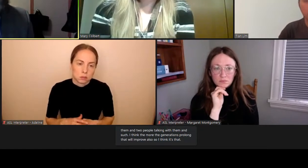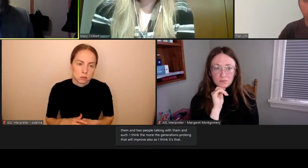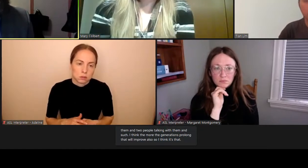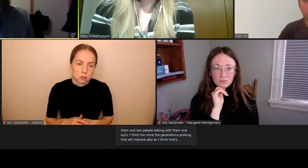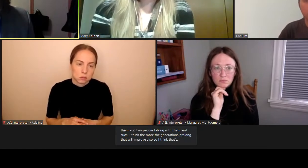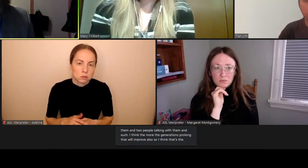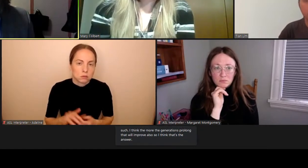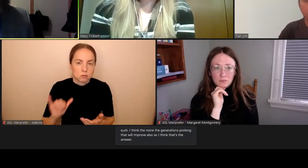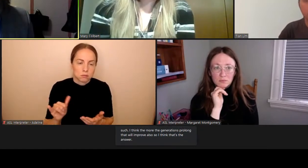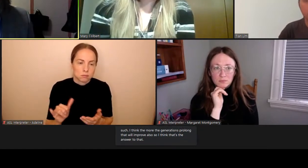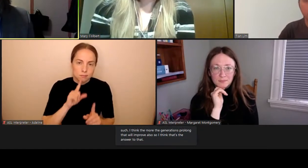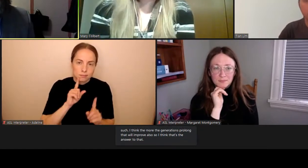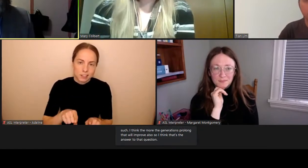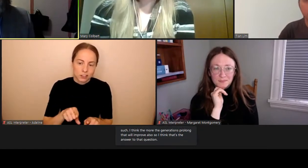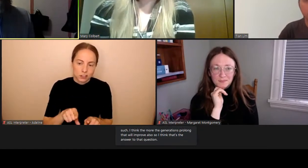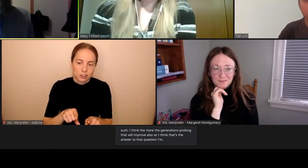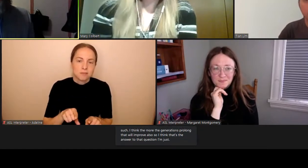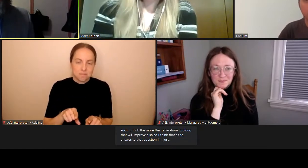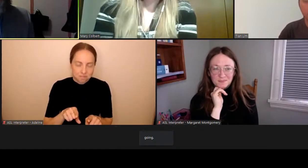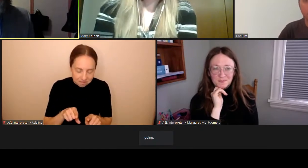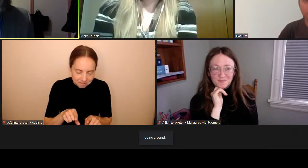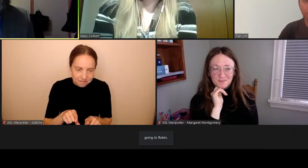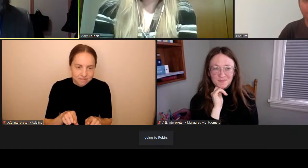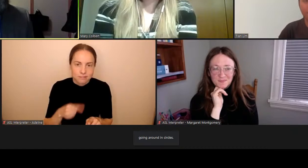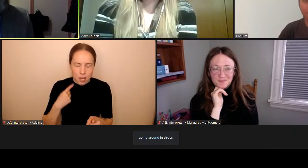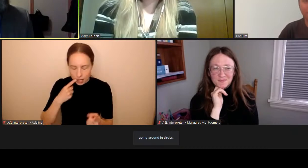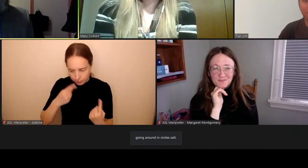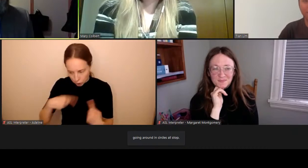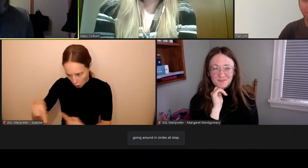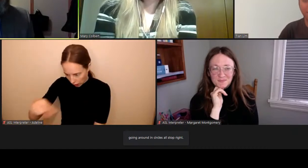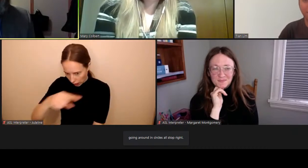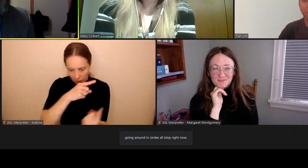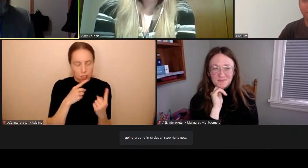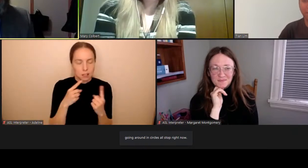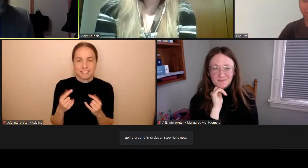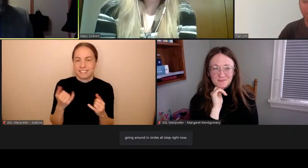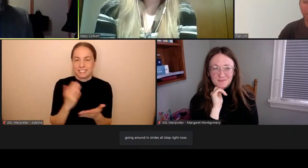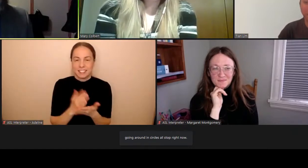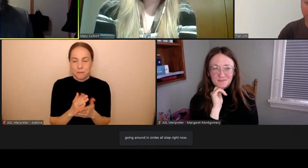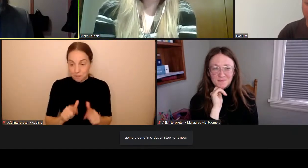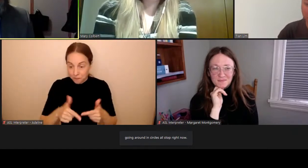that's the answer to that question. I'm just going around in circles, so I'll stop right now.